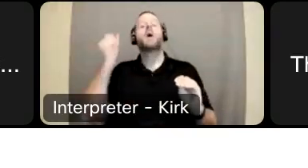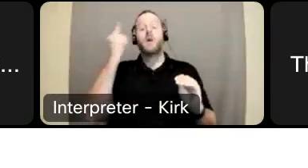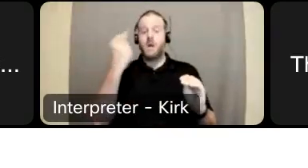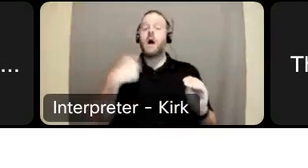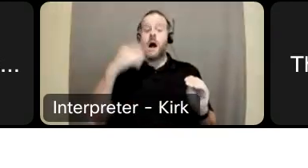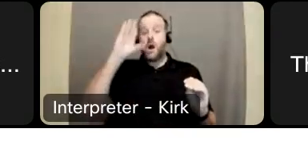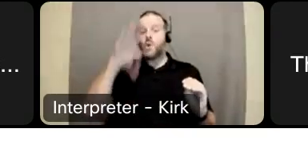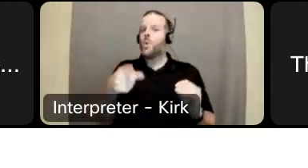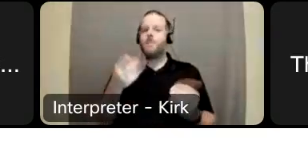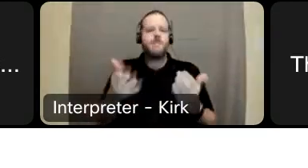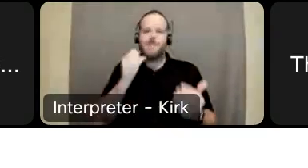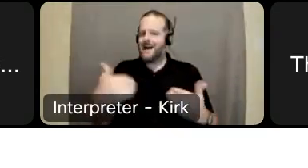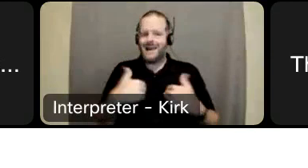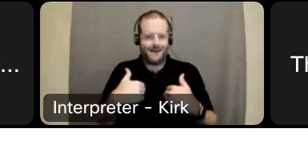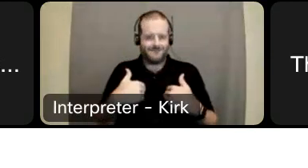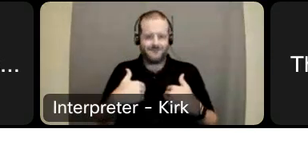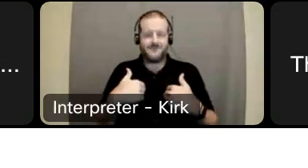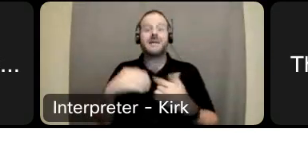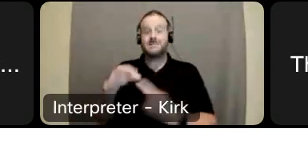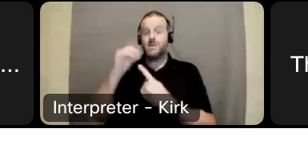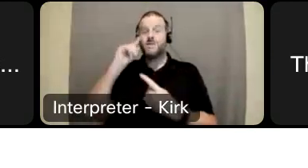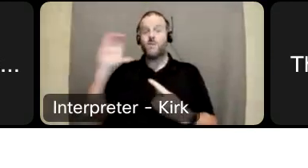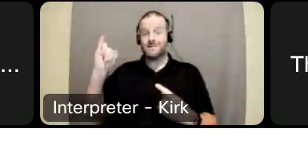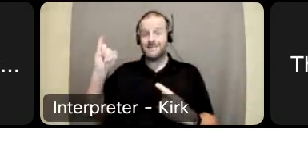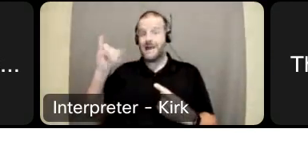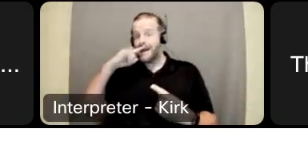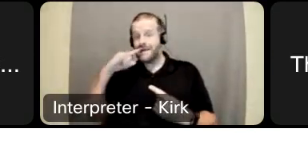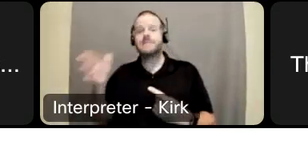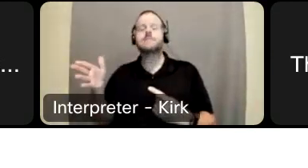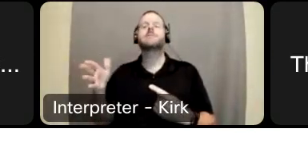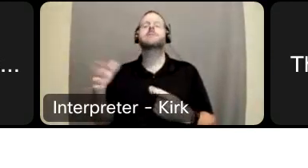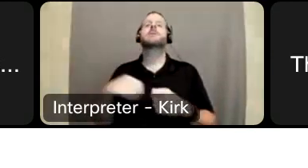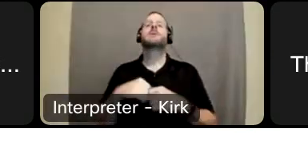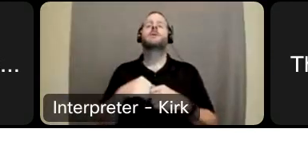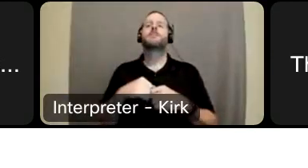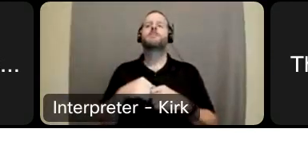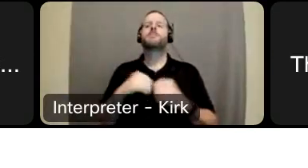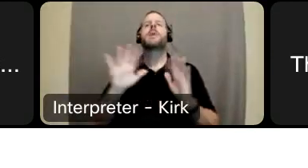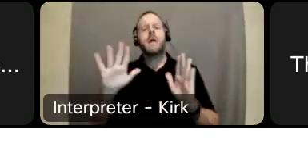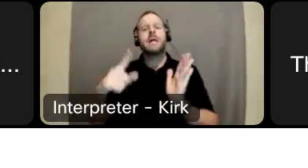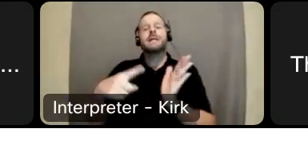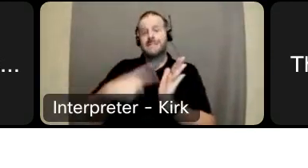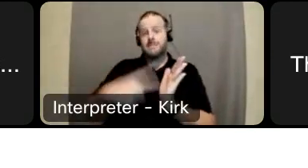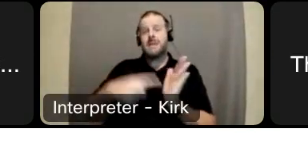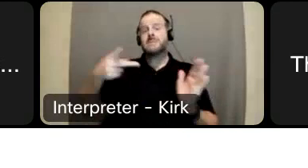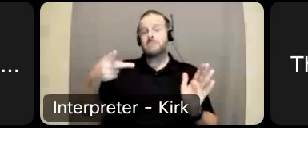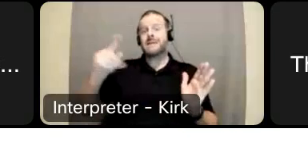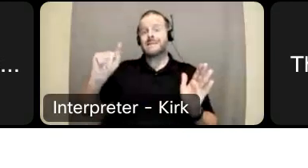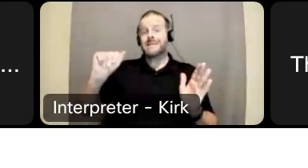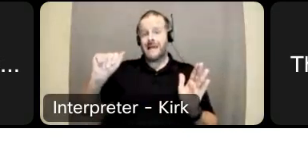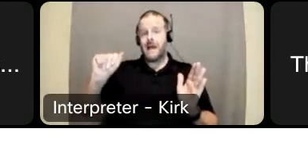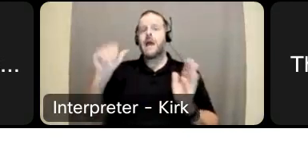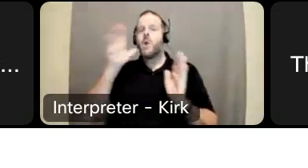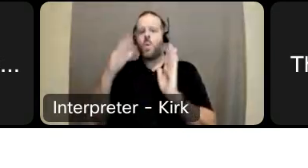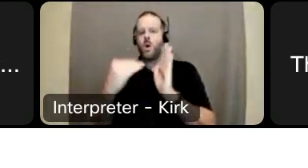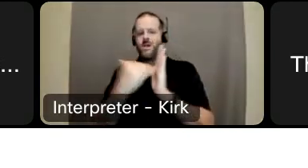not have that information, especially for those CI kids. If you do, sometimes the pure tone averages are listed,